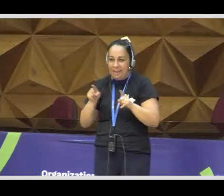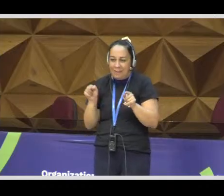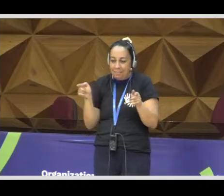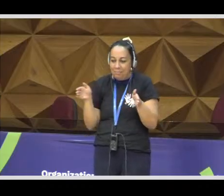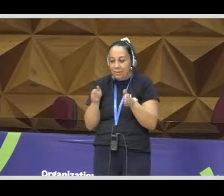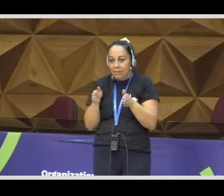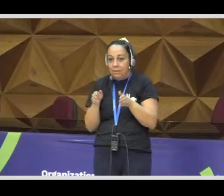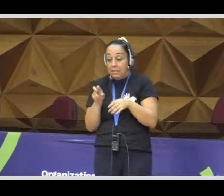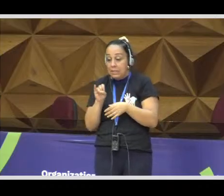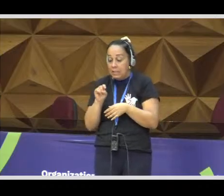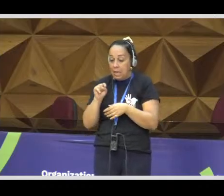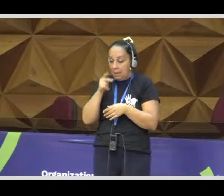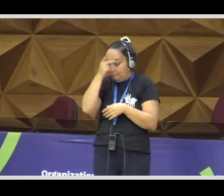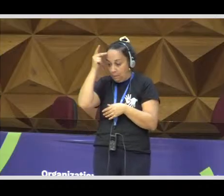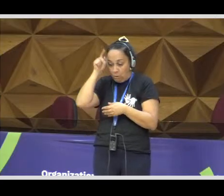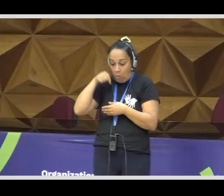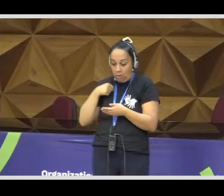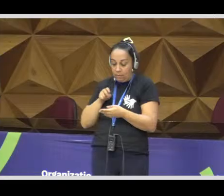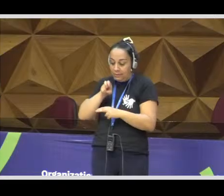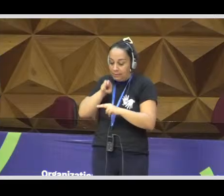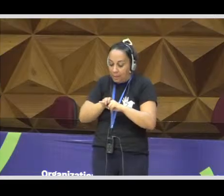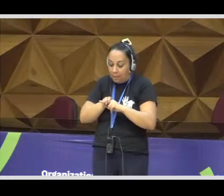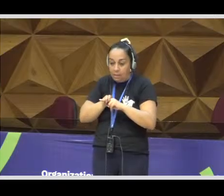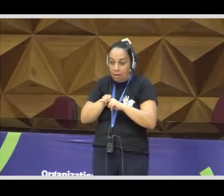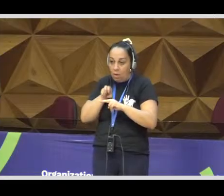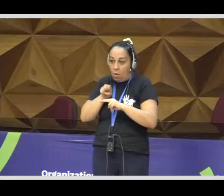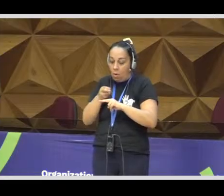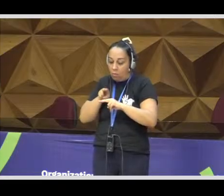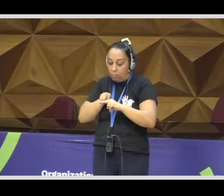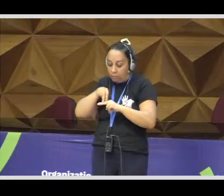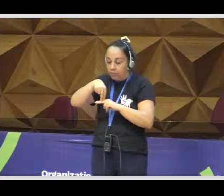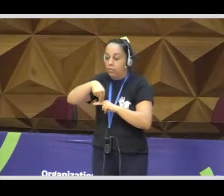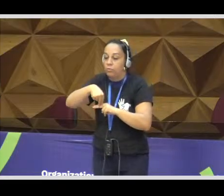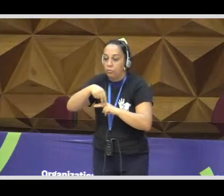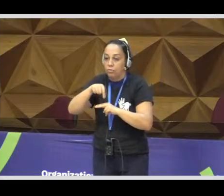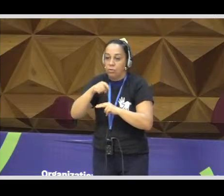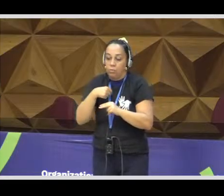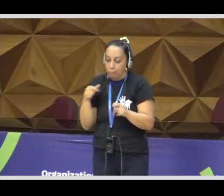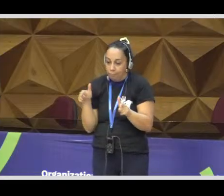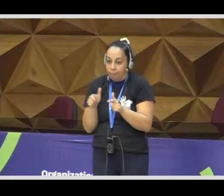space. So whatever form of transport you're in, it's always quite small.